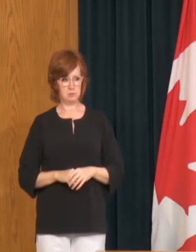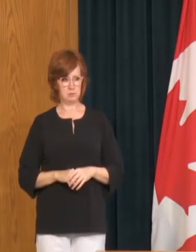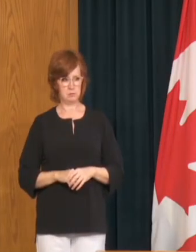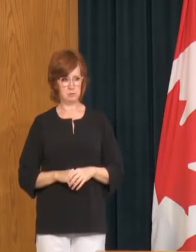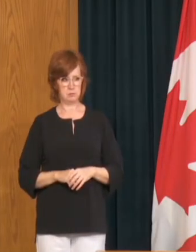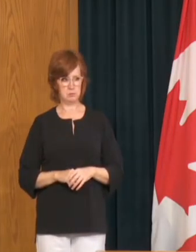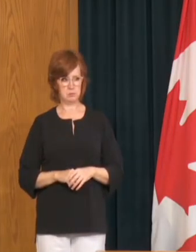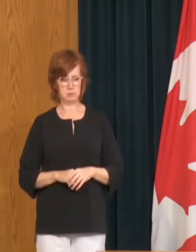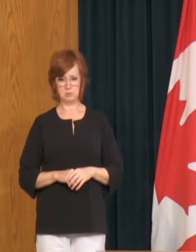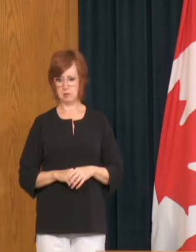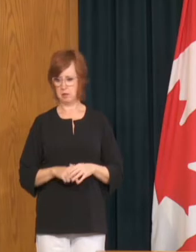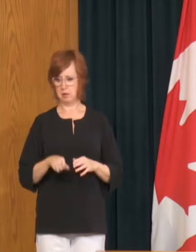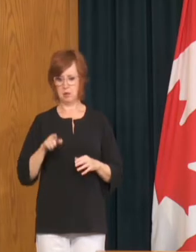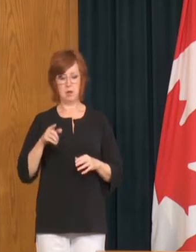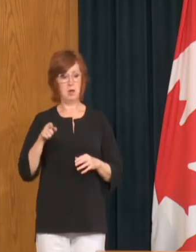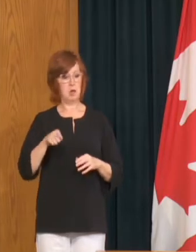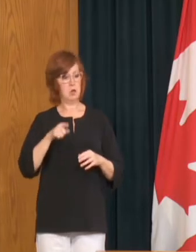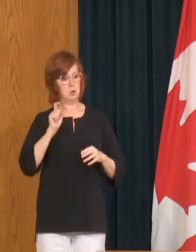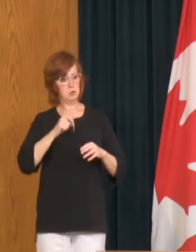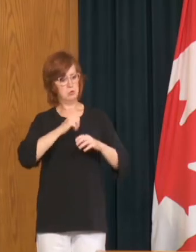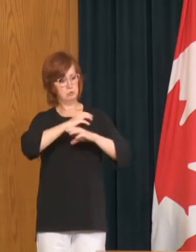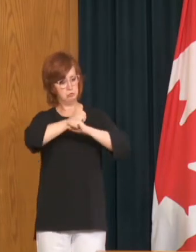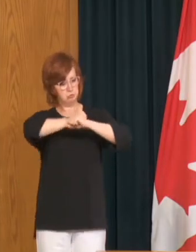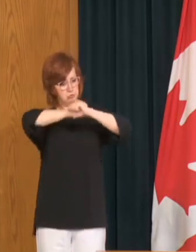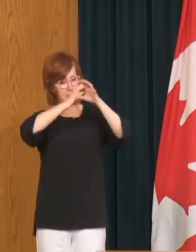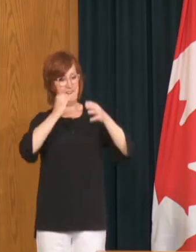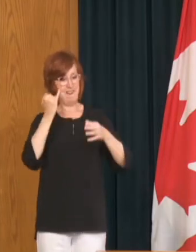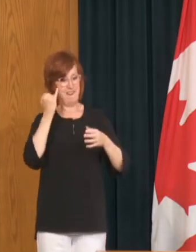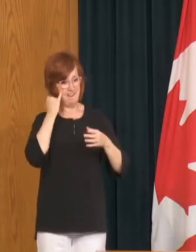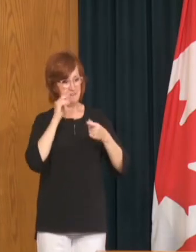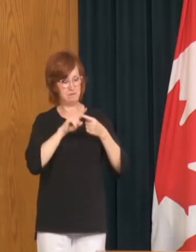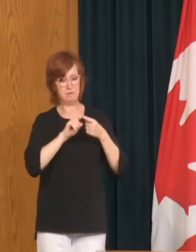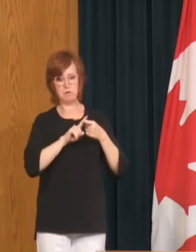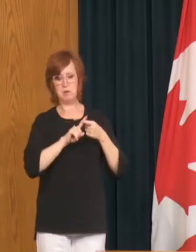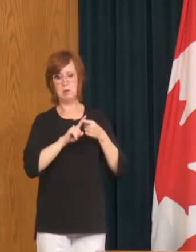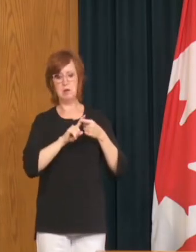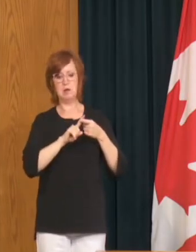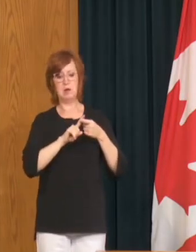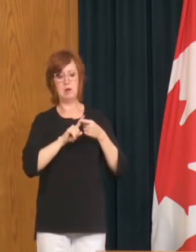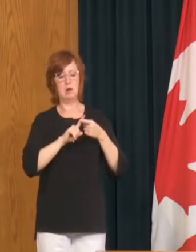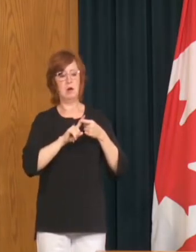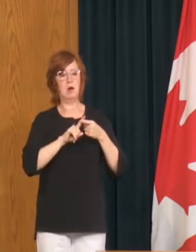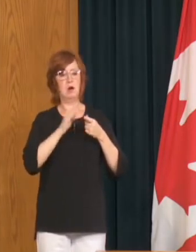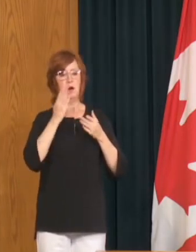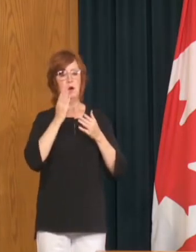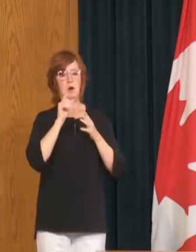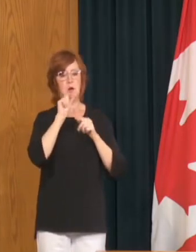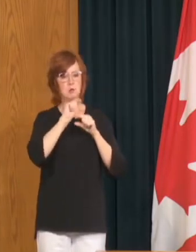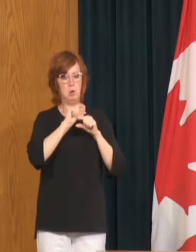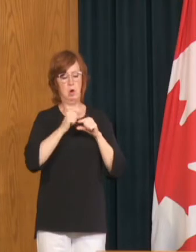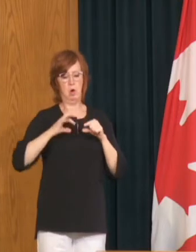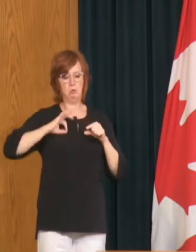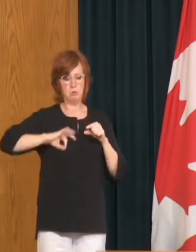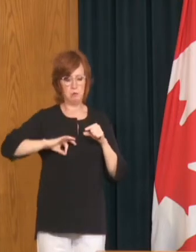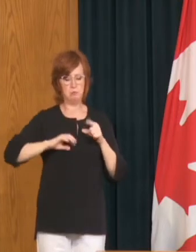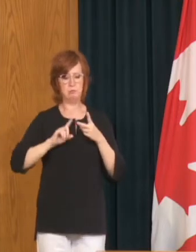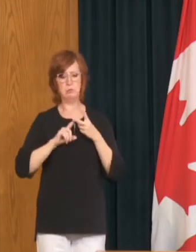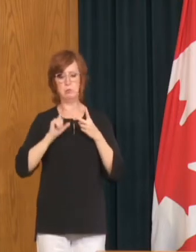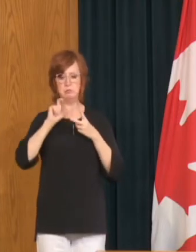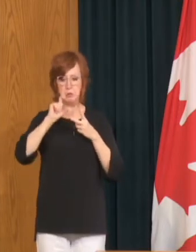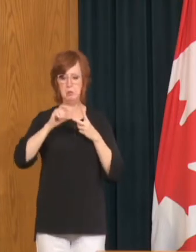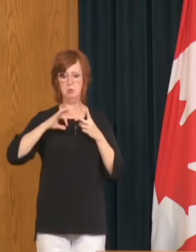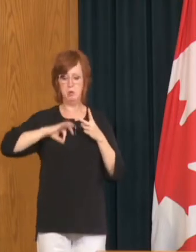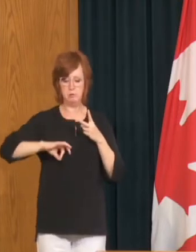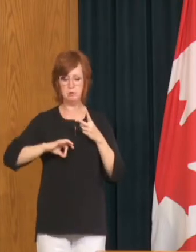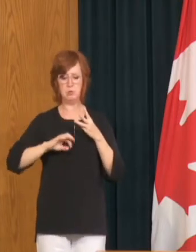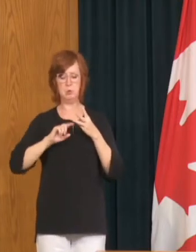recovery at all, or if we have a certain revenue recovery, wouldn't that be fair to the voters if you said, if we don't have a revenue recovery to